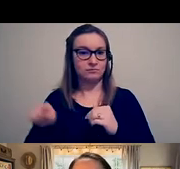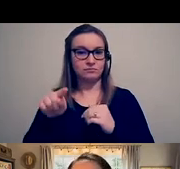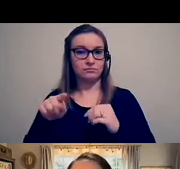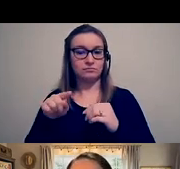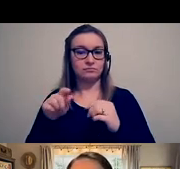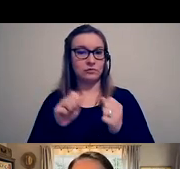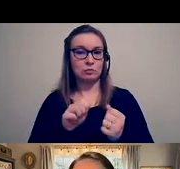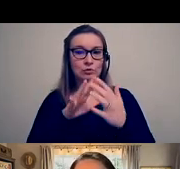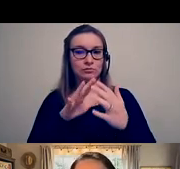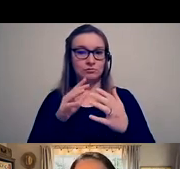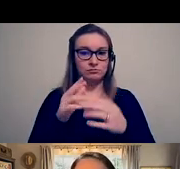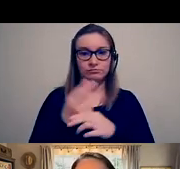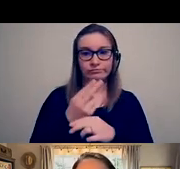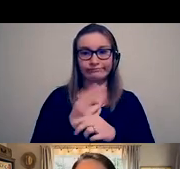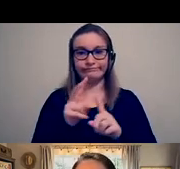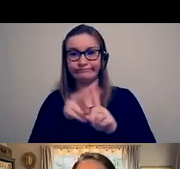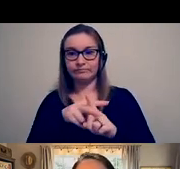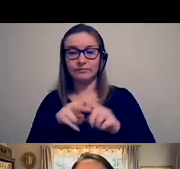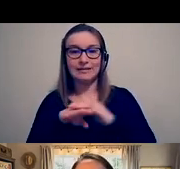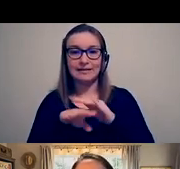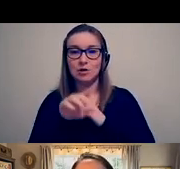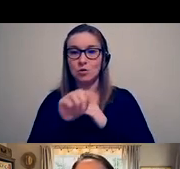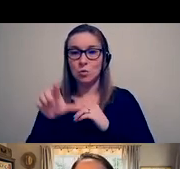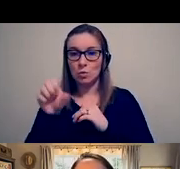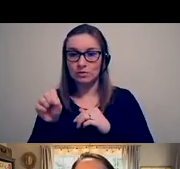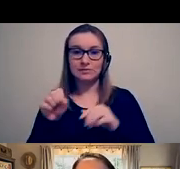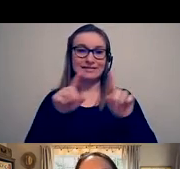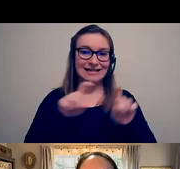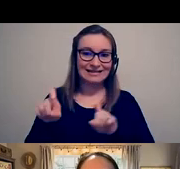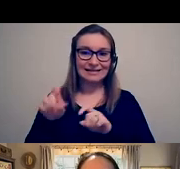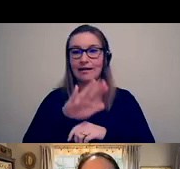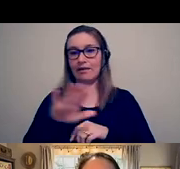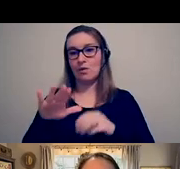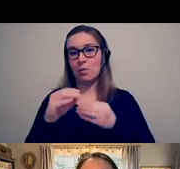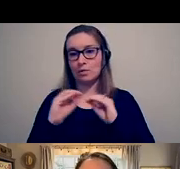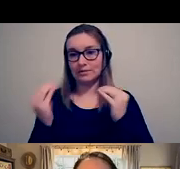and accessibility decisions and testing at their organization. So if you go to